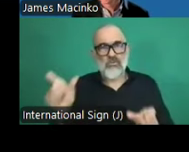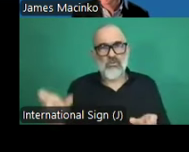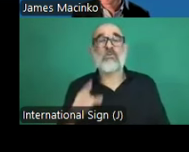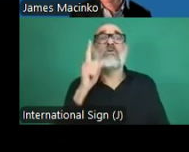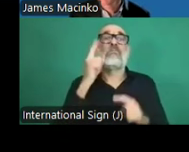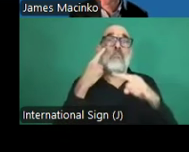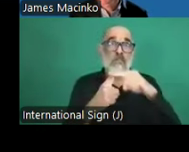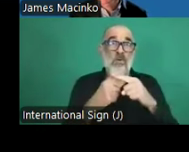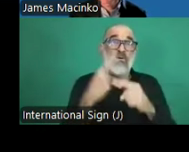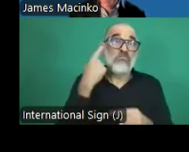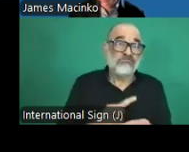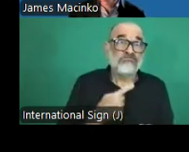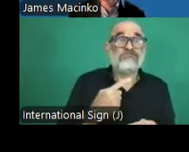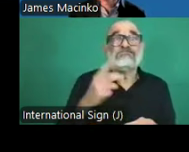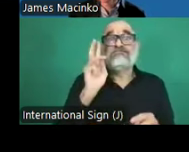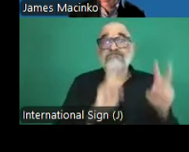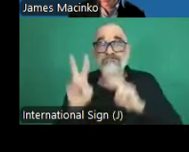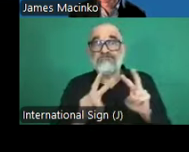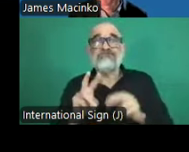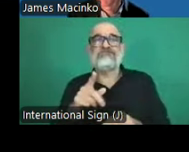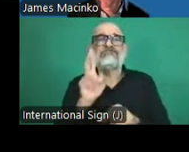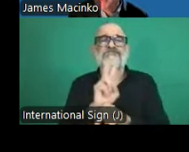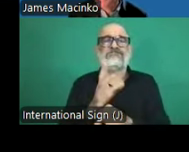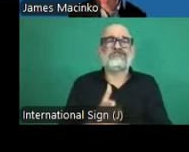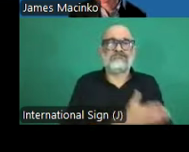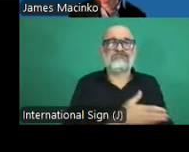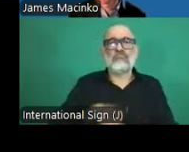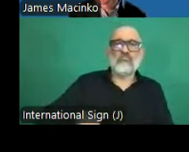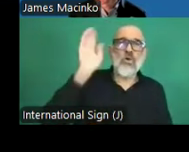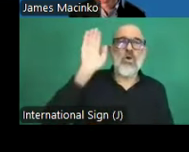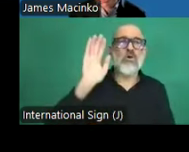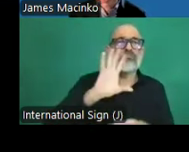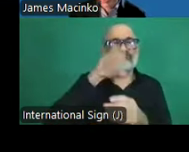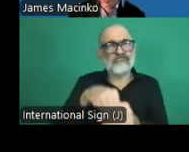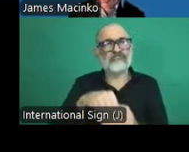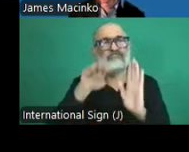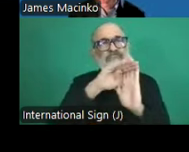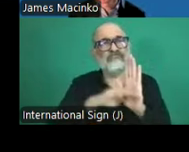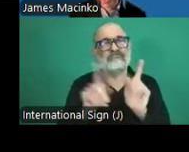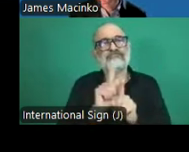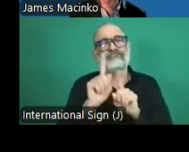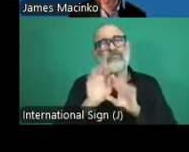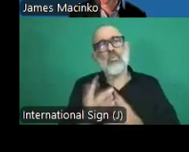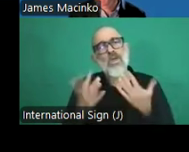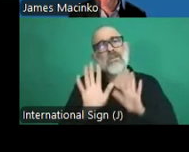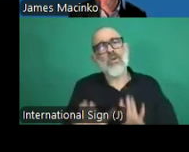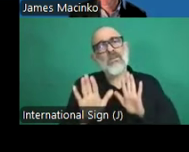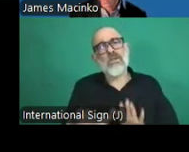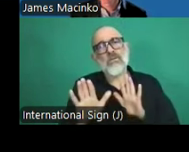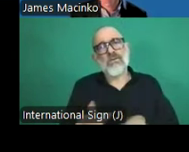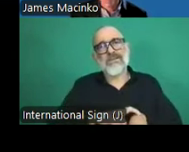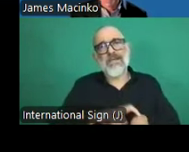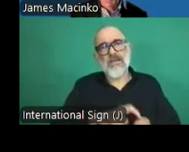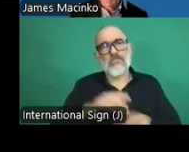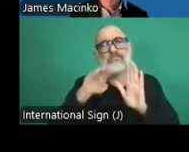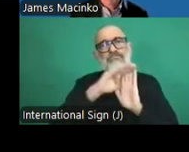But one big difference occurs when you look at this a little bit more carefully, and I looked at some additional questions associated with these